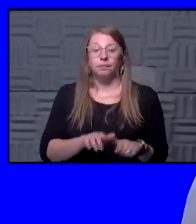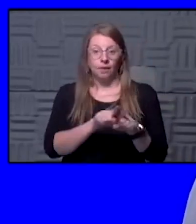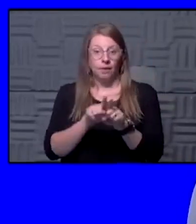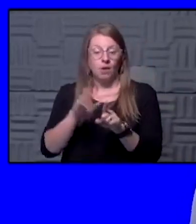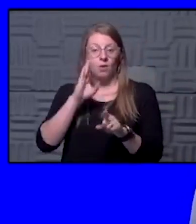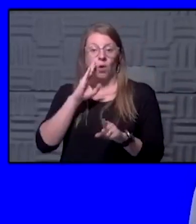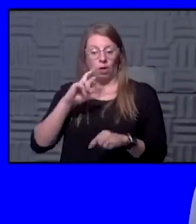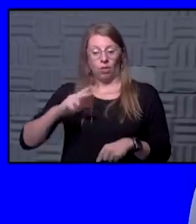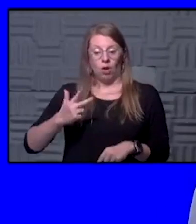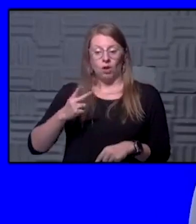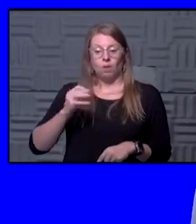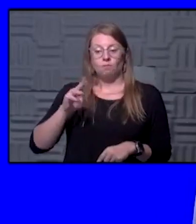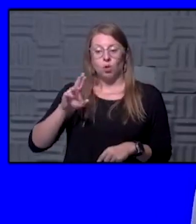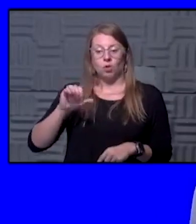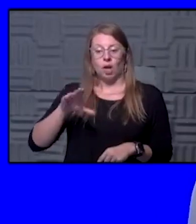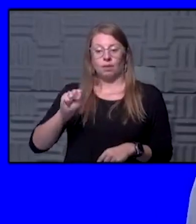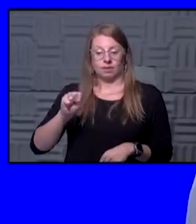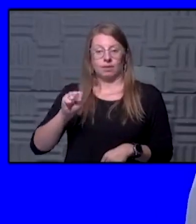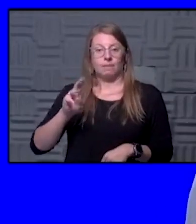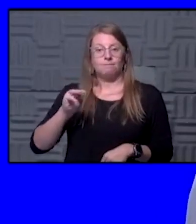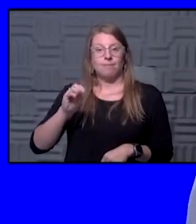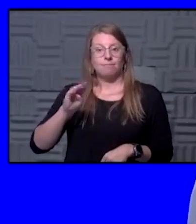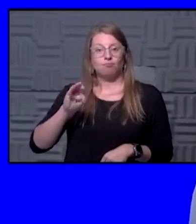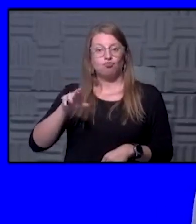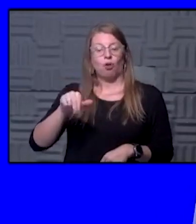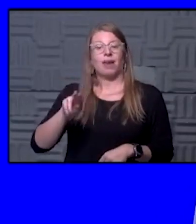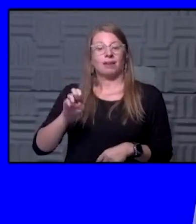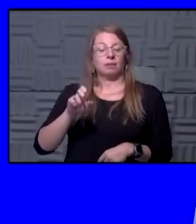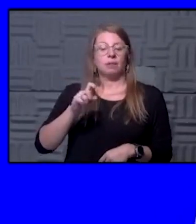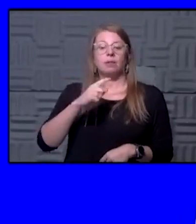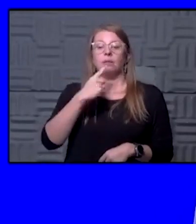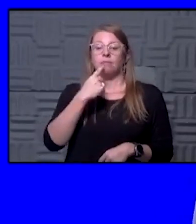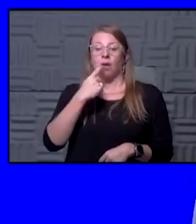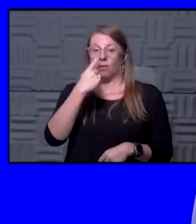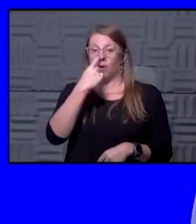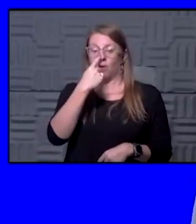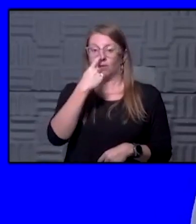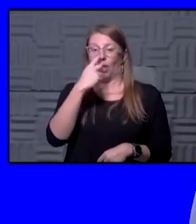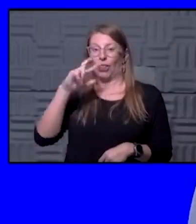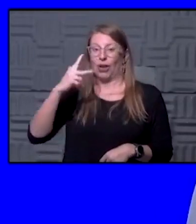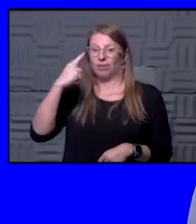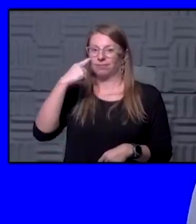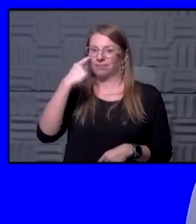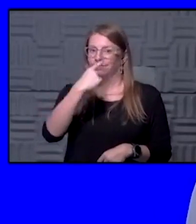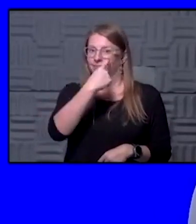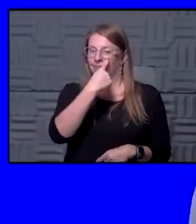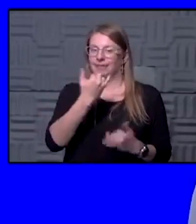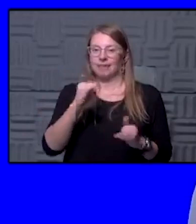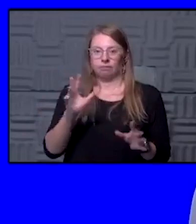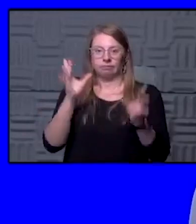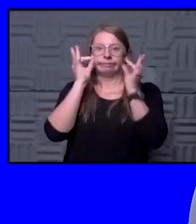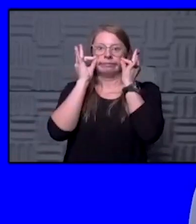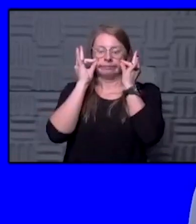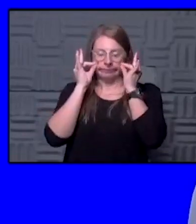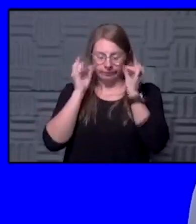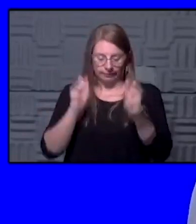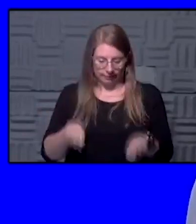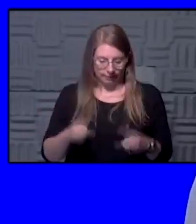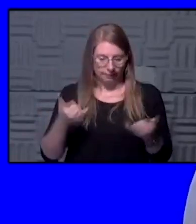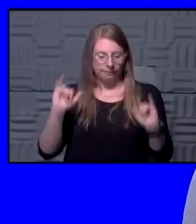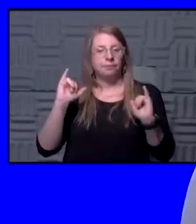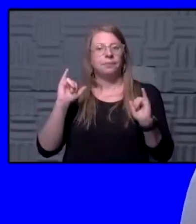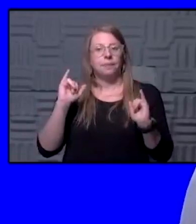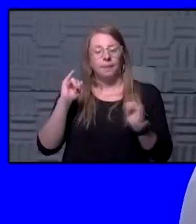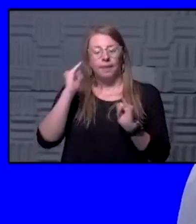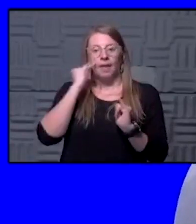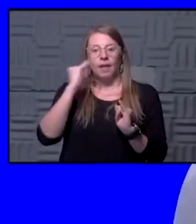third mucous membrane. You have your mouth and your nose. The third mucous membrane is your eyes. You can still contract the virus through the eyes,